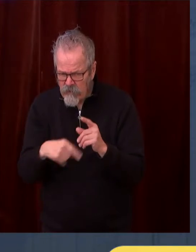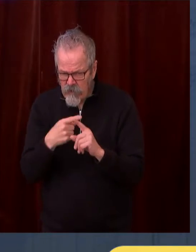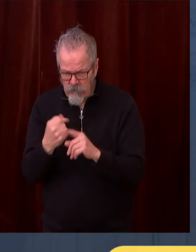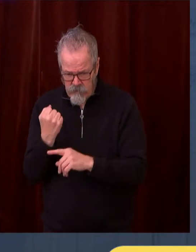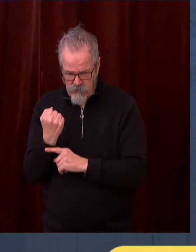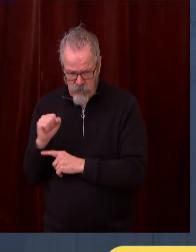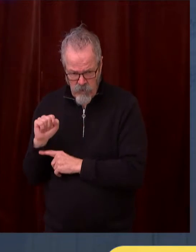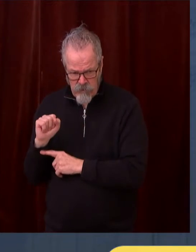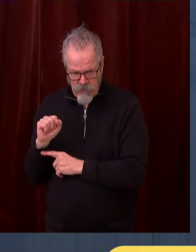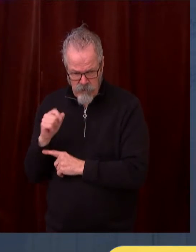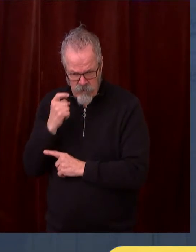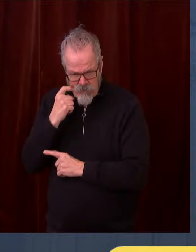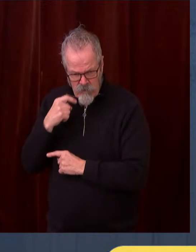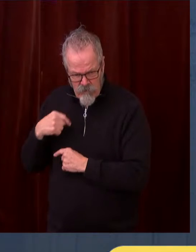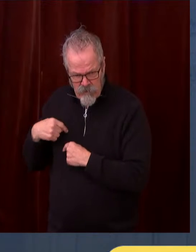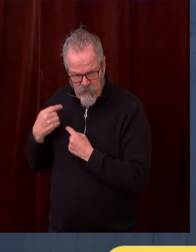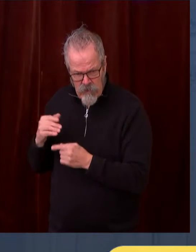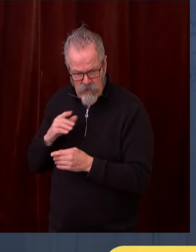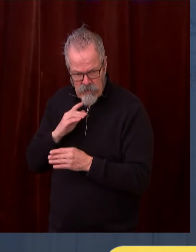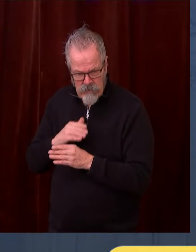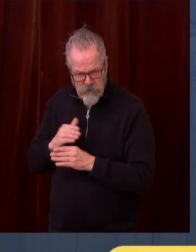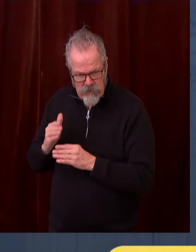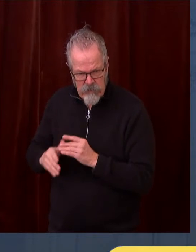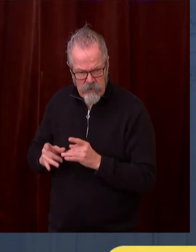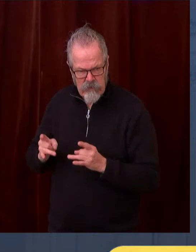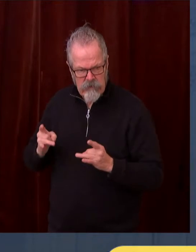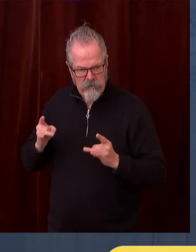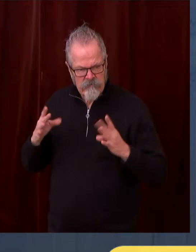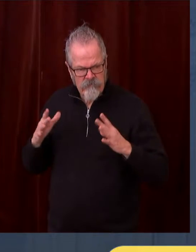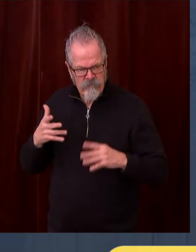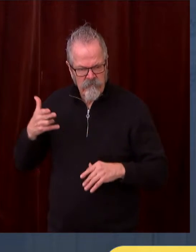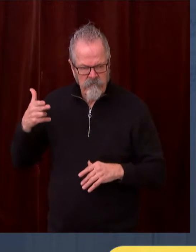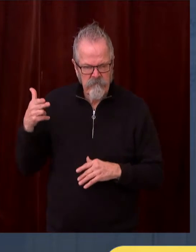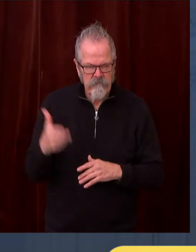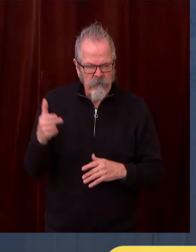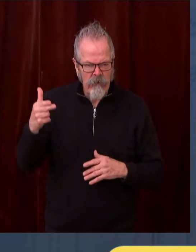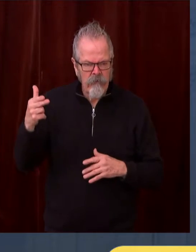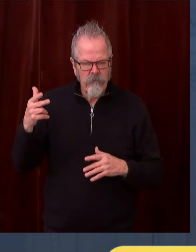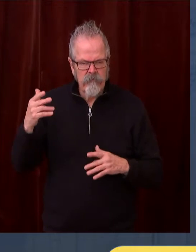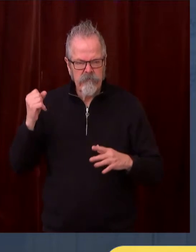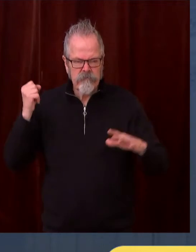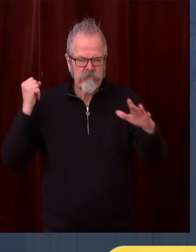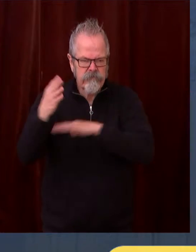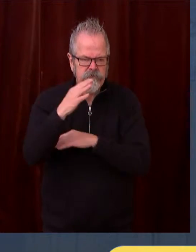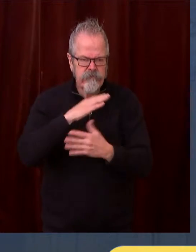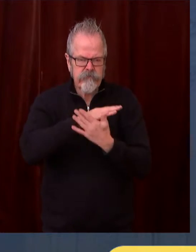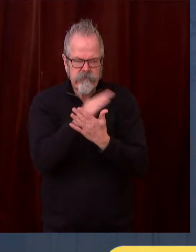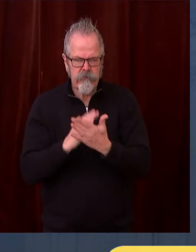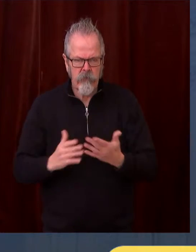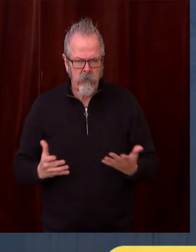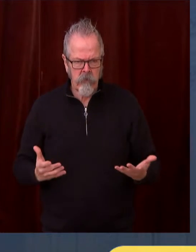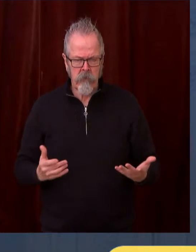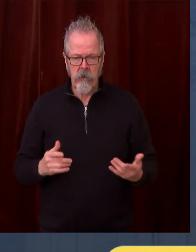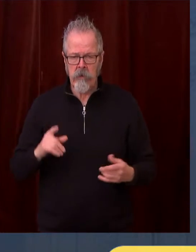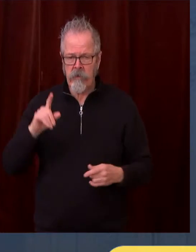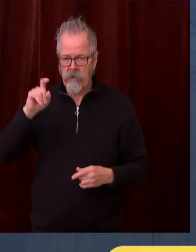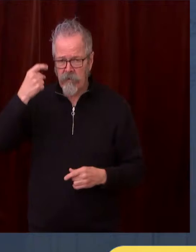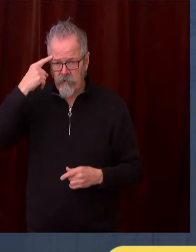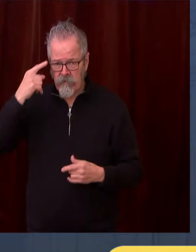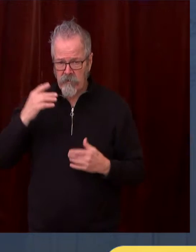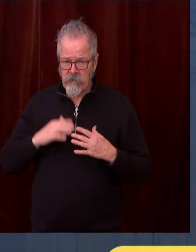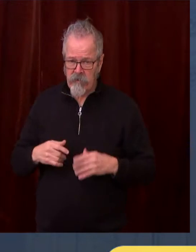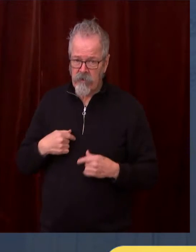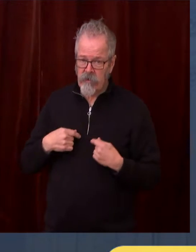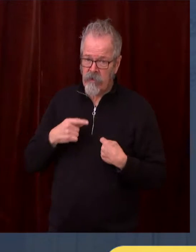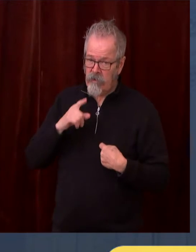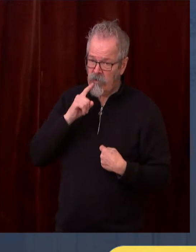to keep future violence from happening? Well, I have to tell you, it's maddening. It's just maddening. Here we're